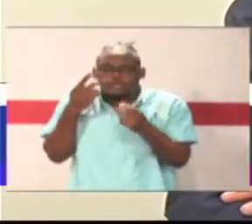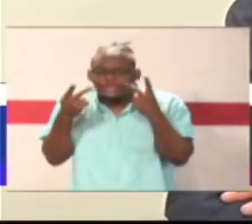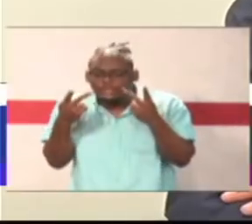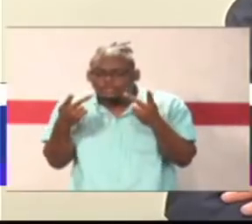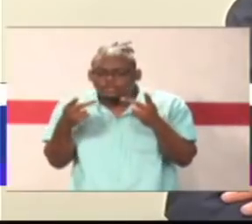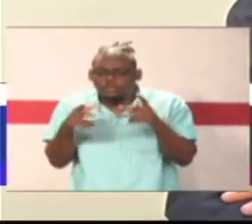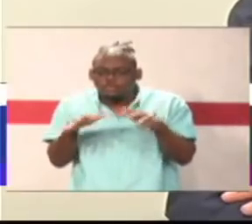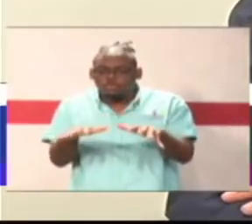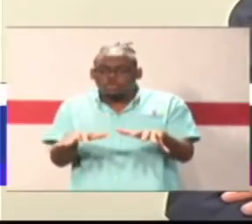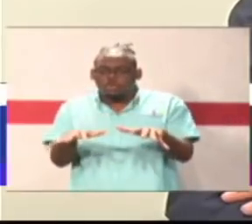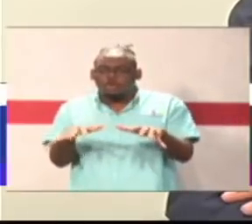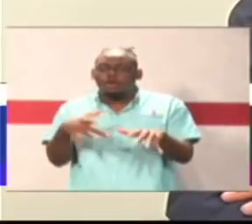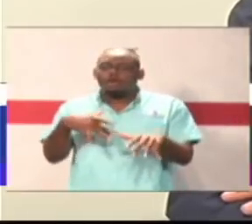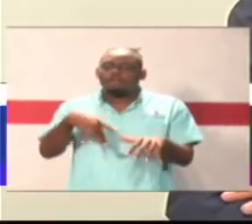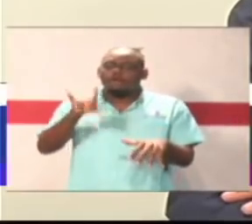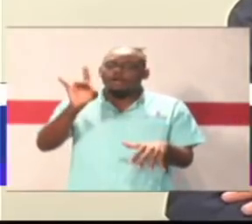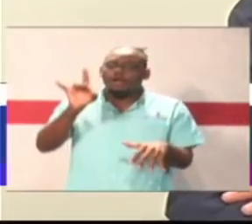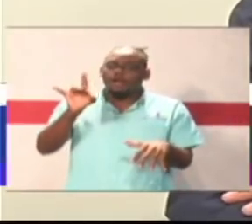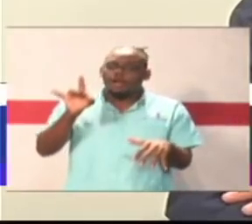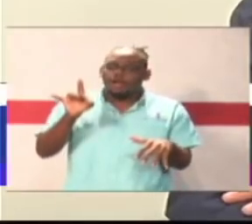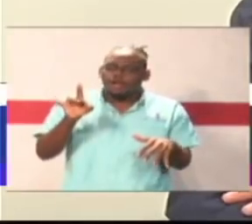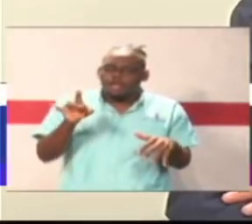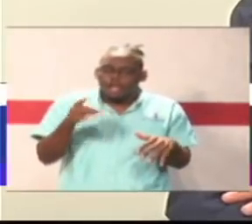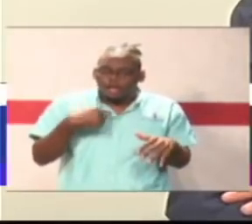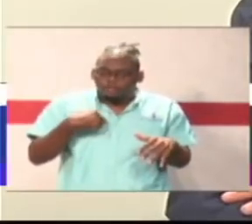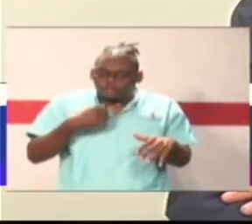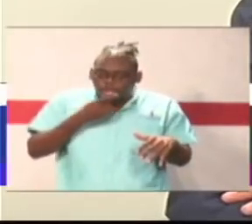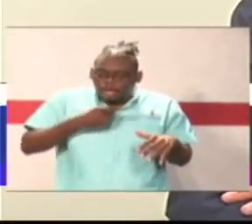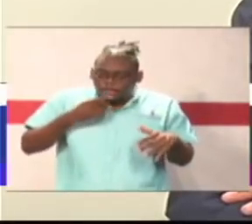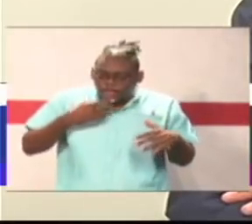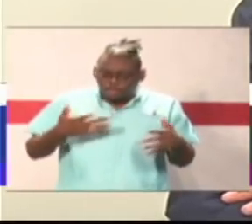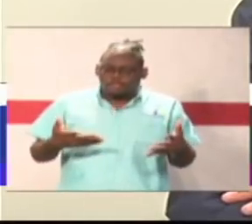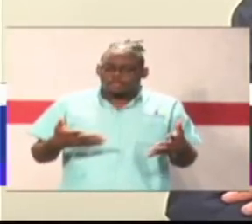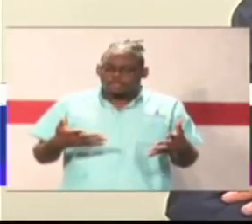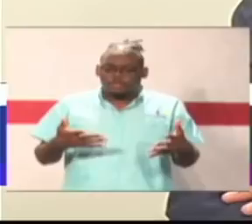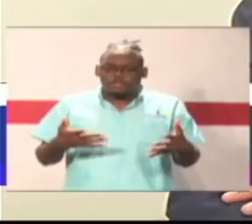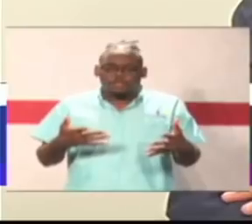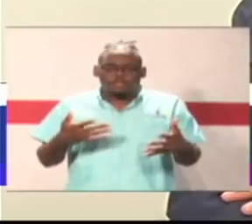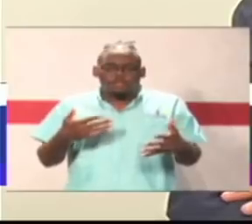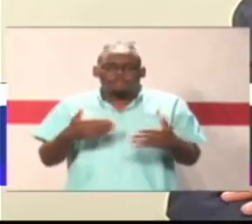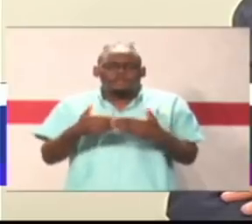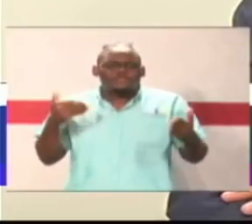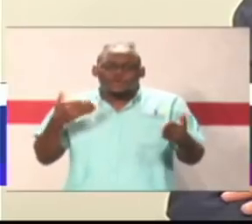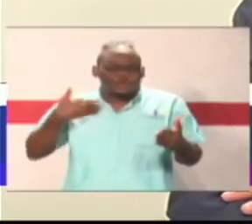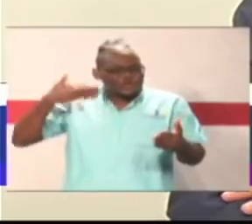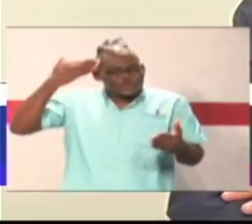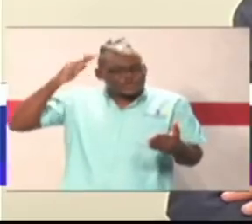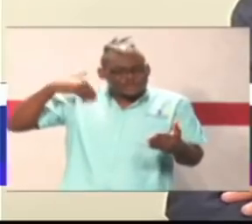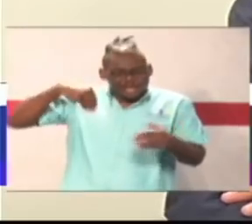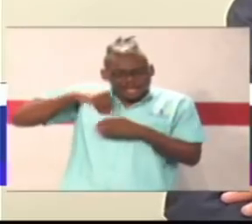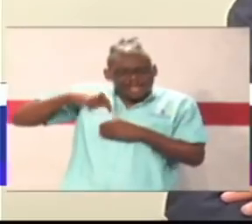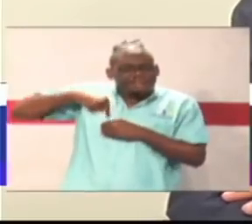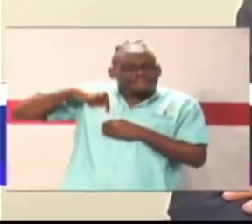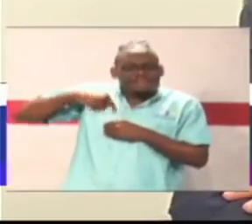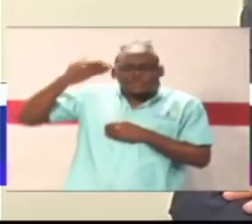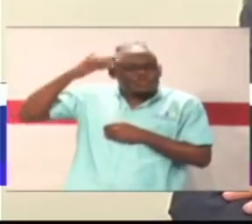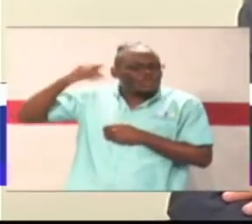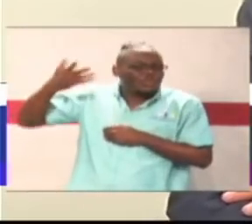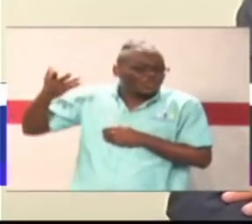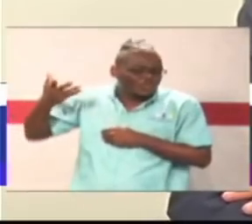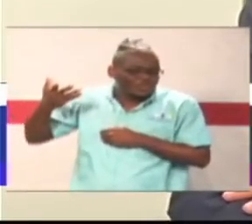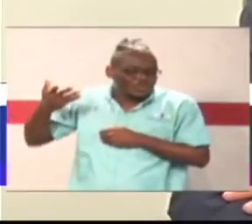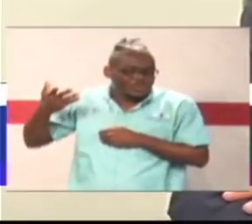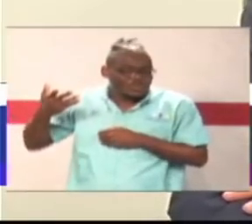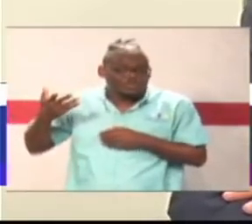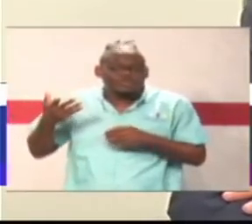messages this morning, if we are to prevent further deaths going forward, is for people to know their health status. Get